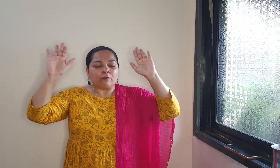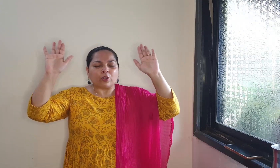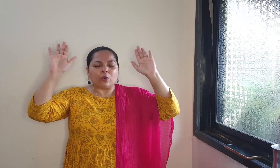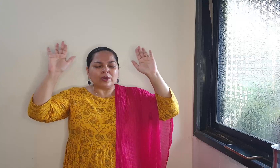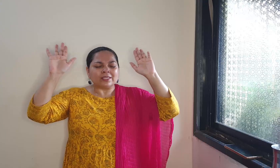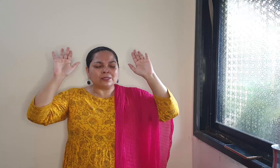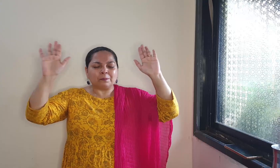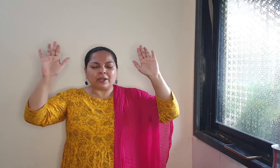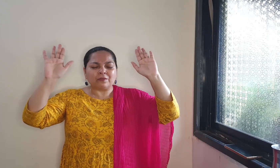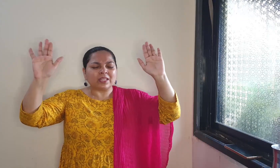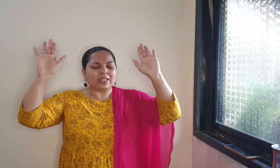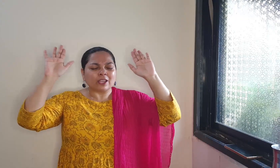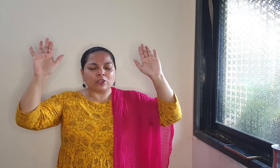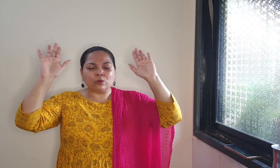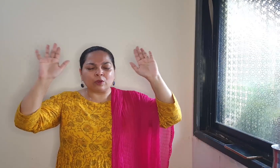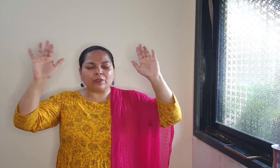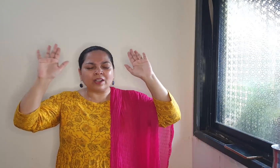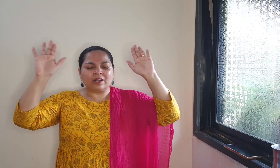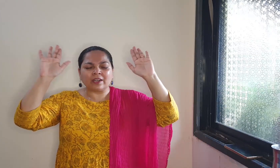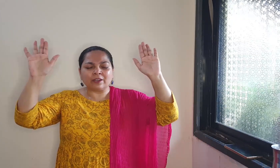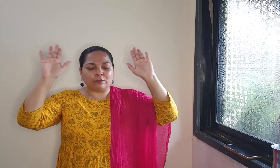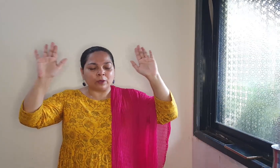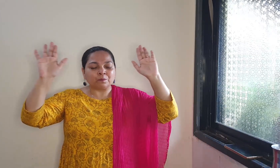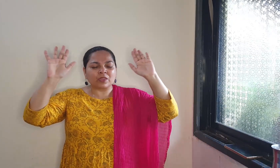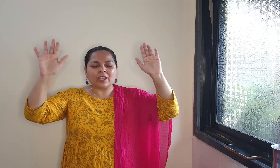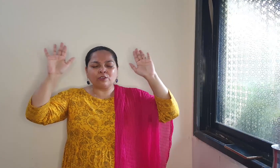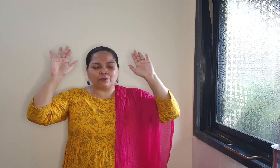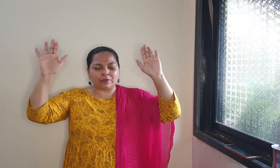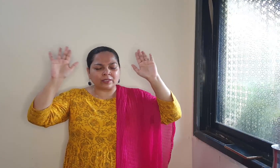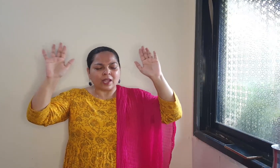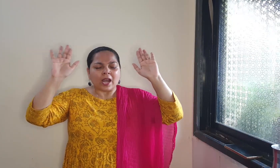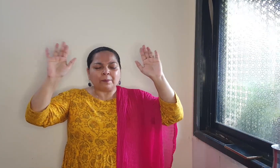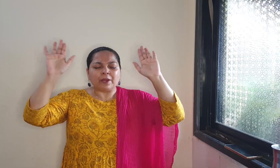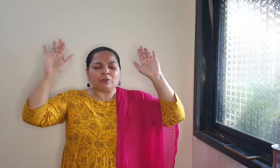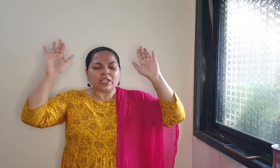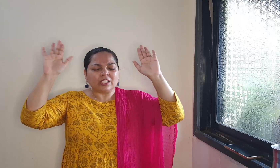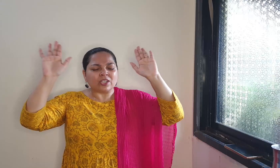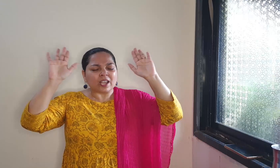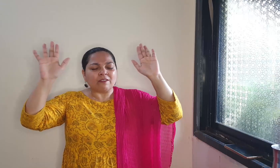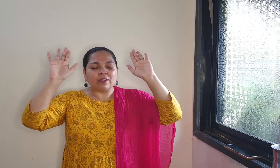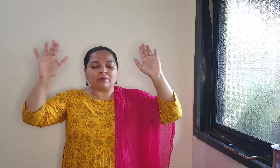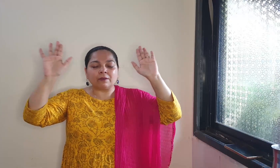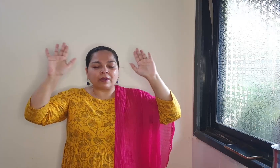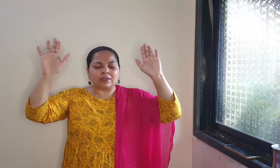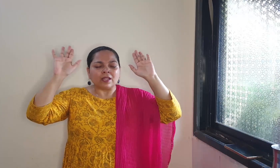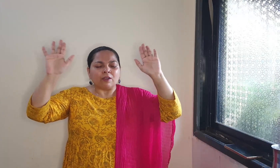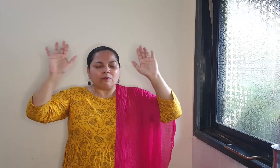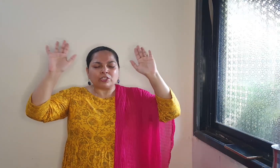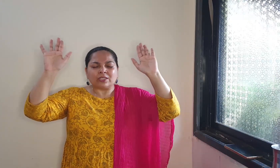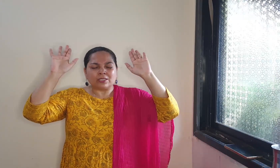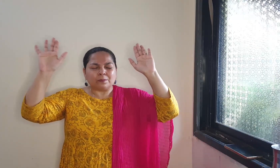word, for your Holy Spirit. We thank you, Lord. We are grateful. Thank you, Father. I pray for each and every one,